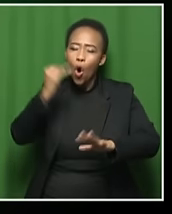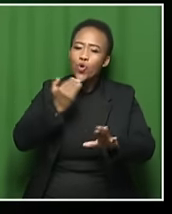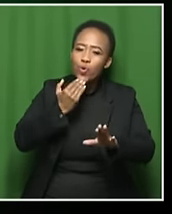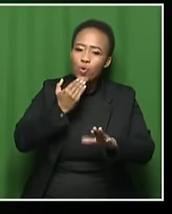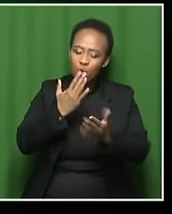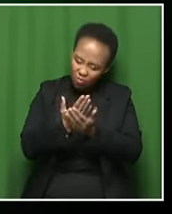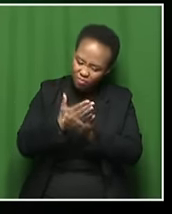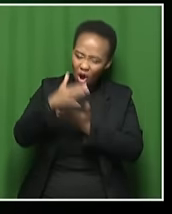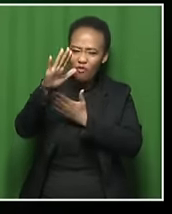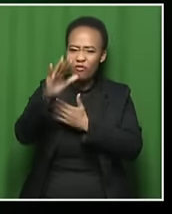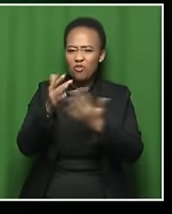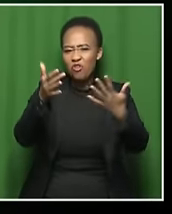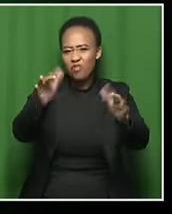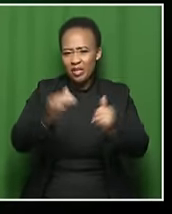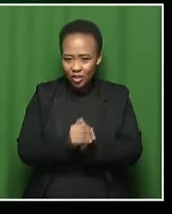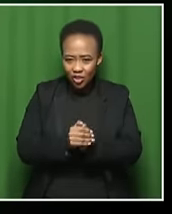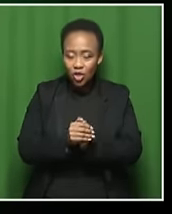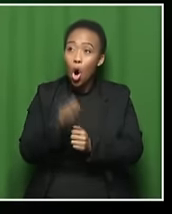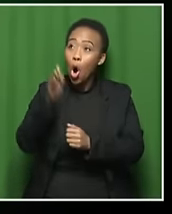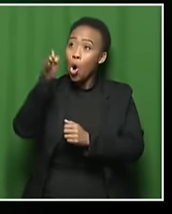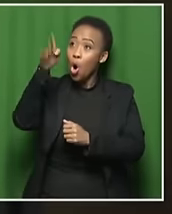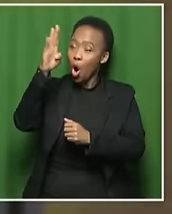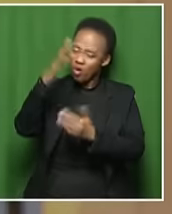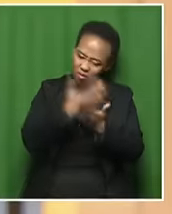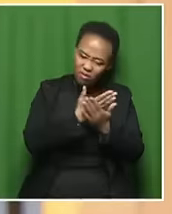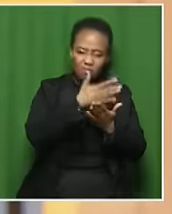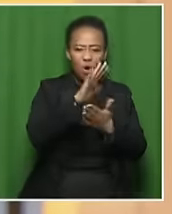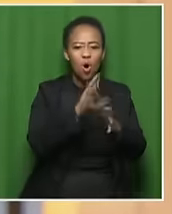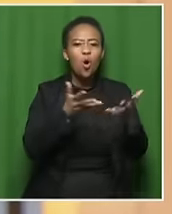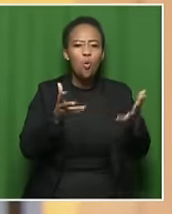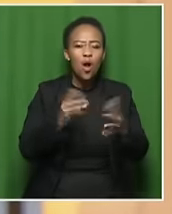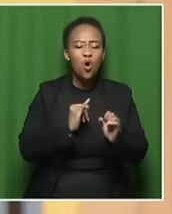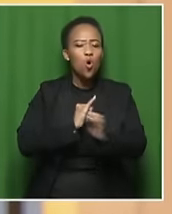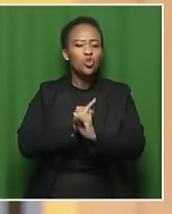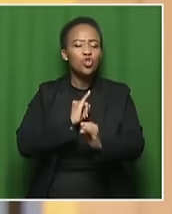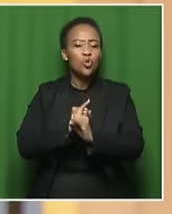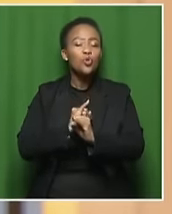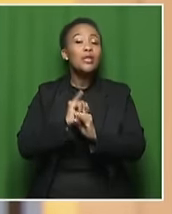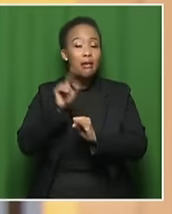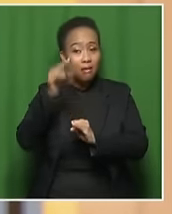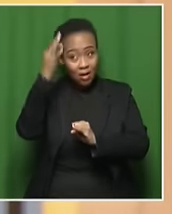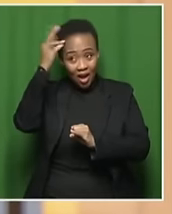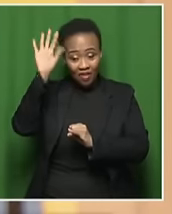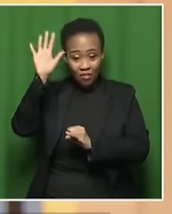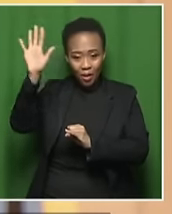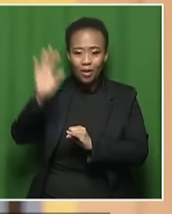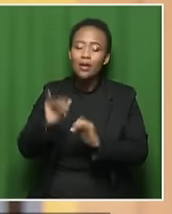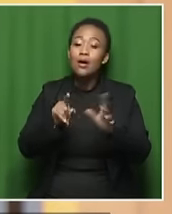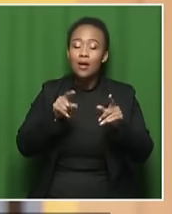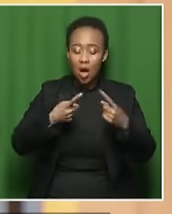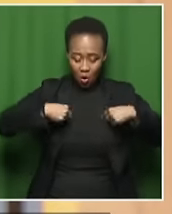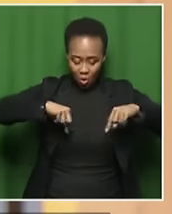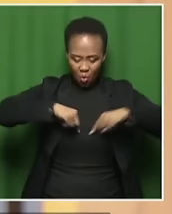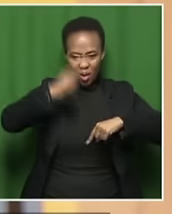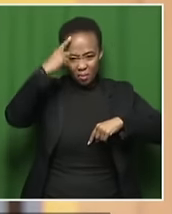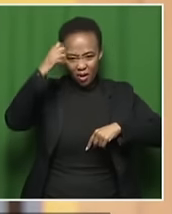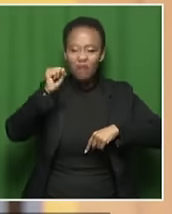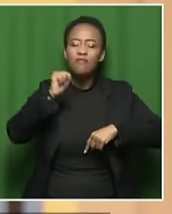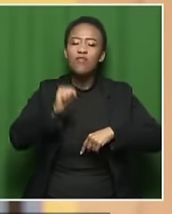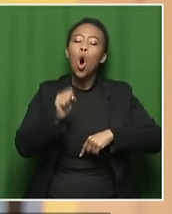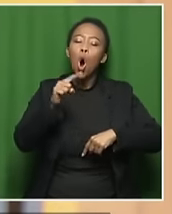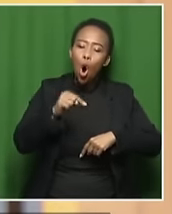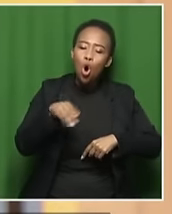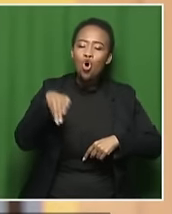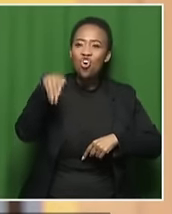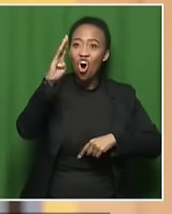of public institutions. And as the PA, we believe that putting God first and bringing God back into